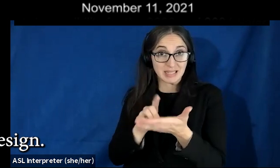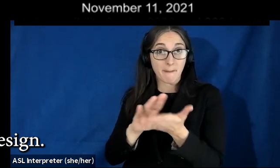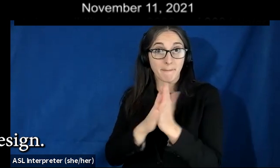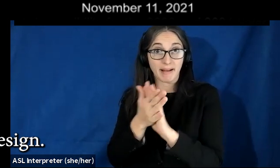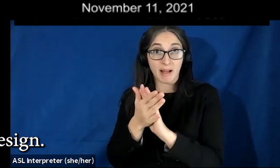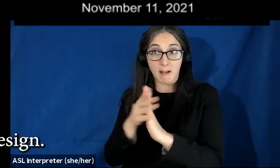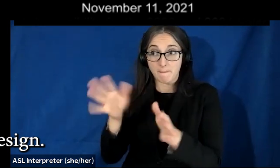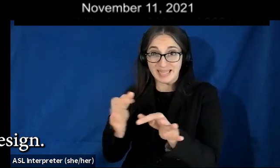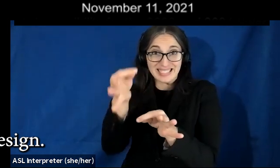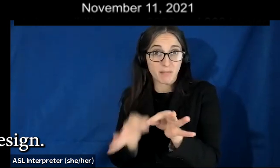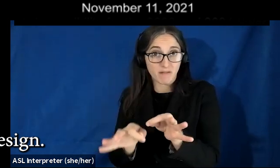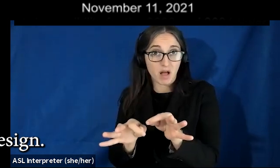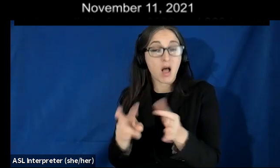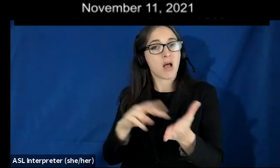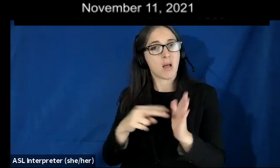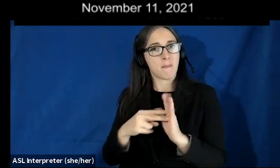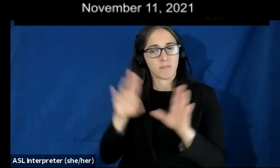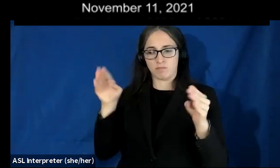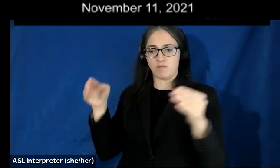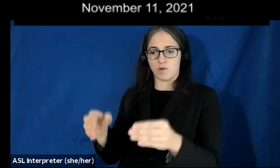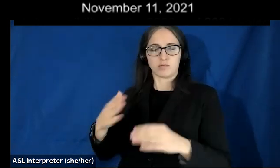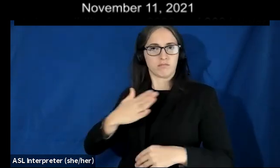working on your individual design.